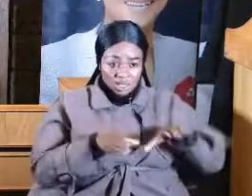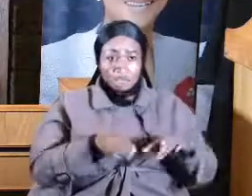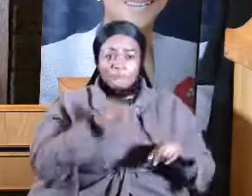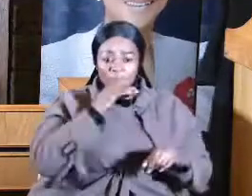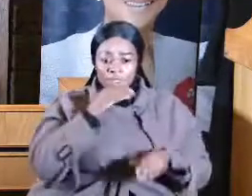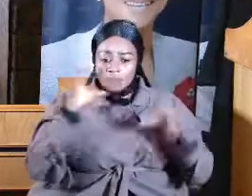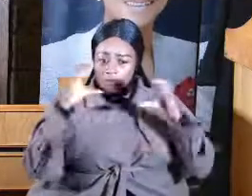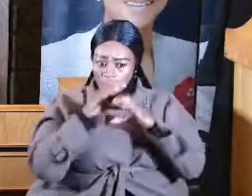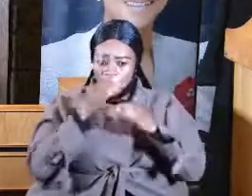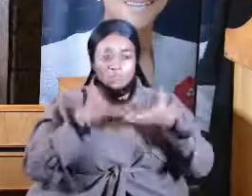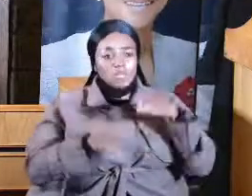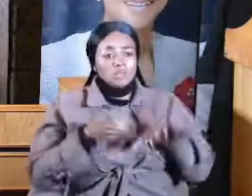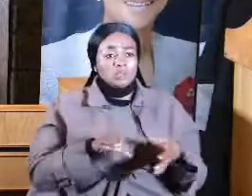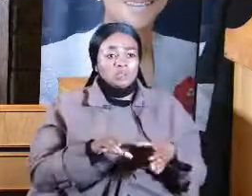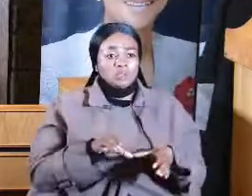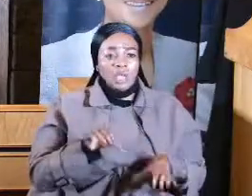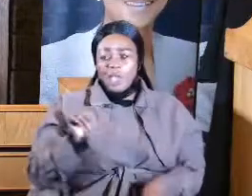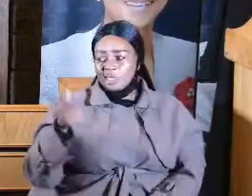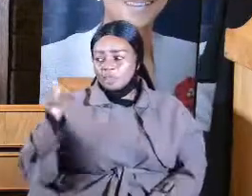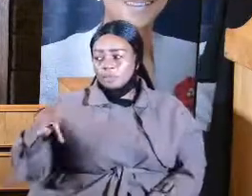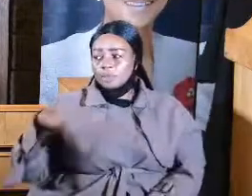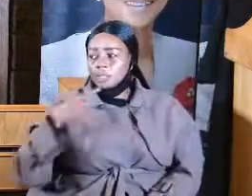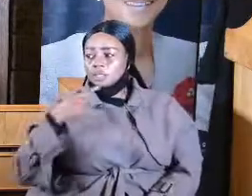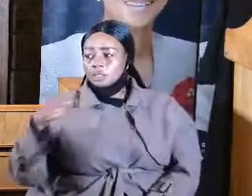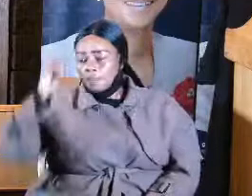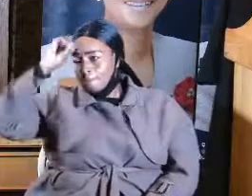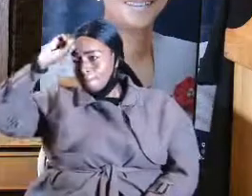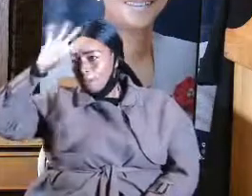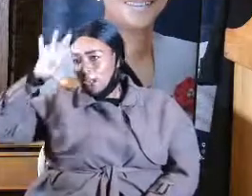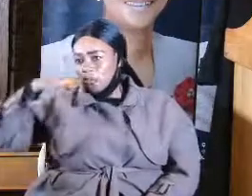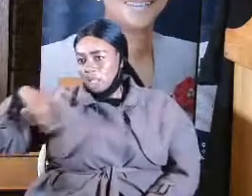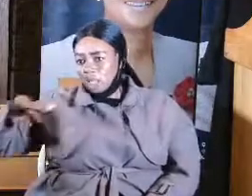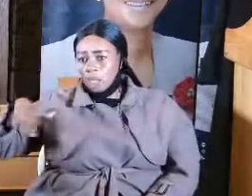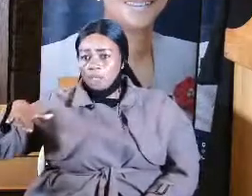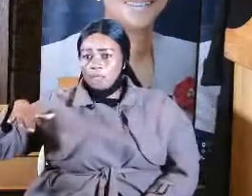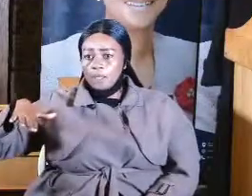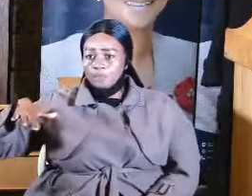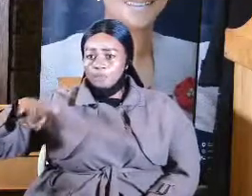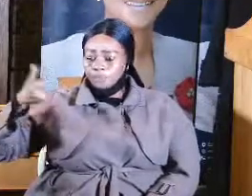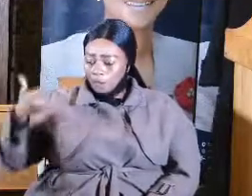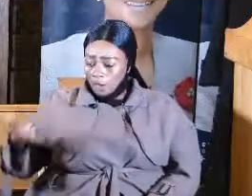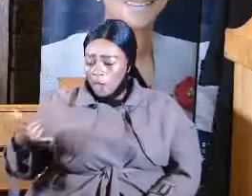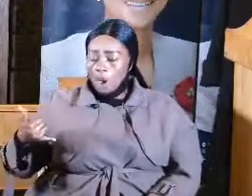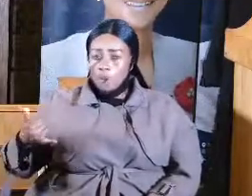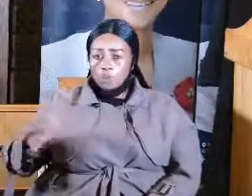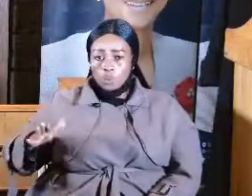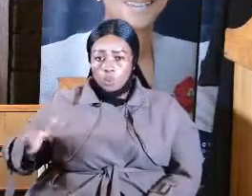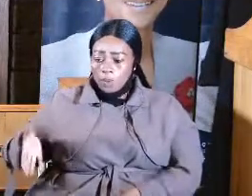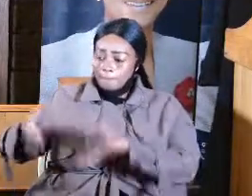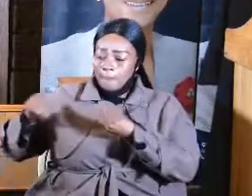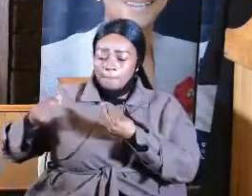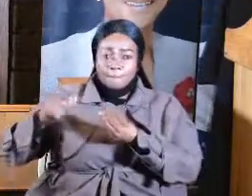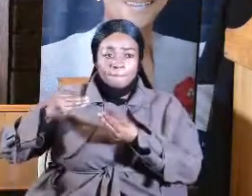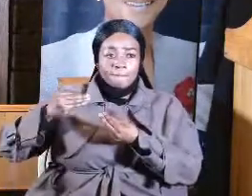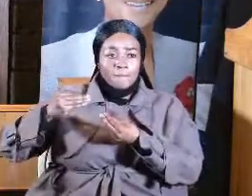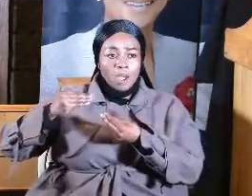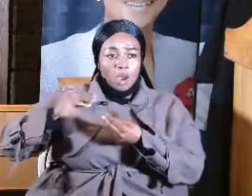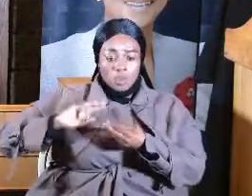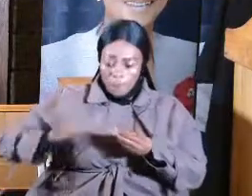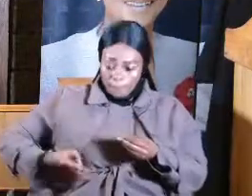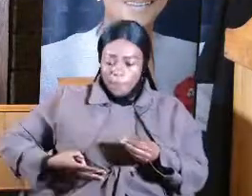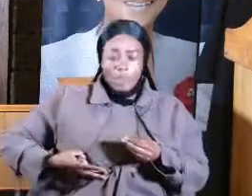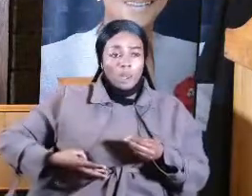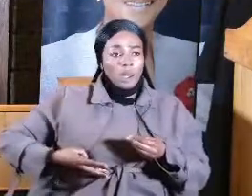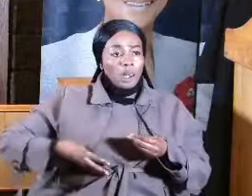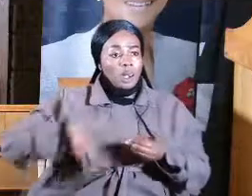One of the speakers here was talking about the mining area to say now we find women that are participating there. For them to be